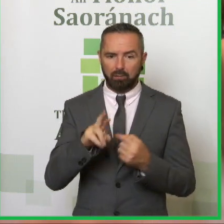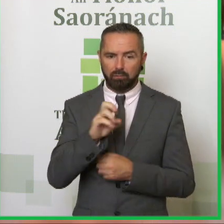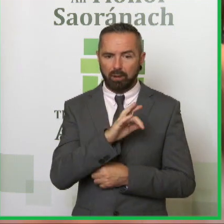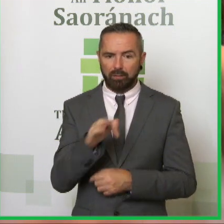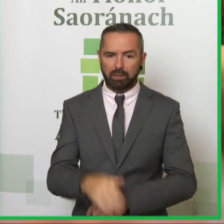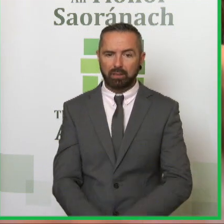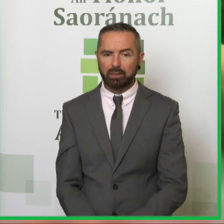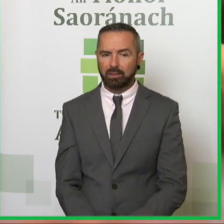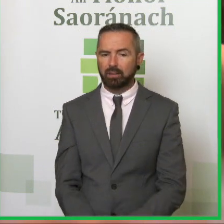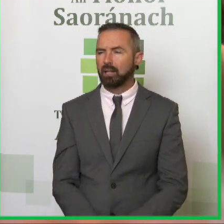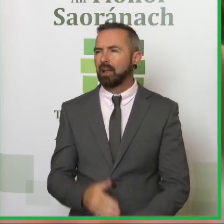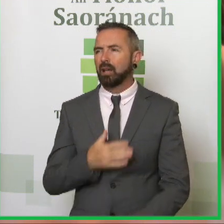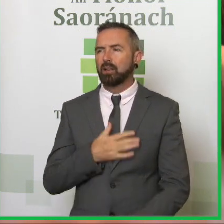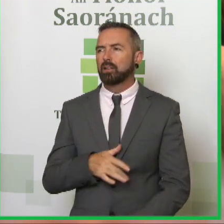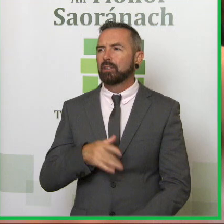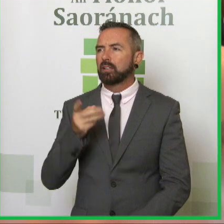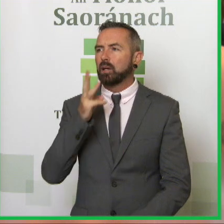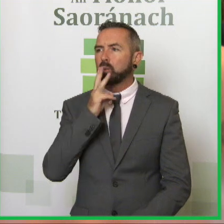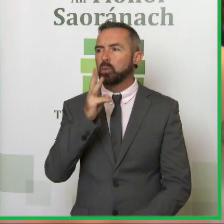that particular wording, as it is